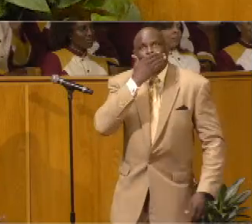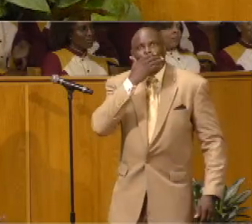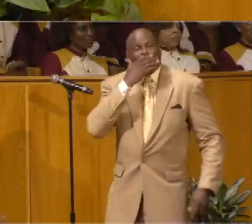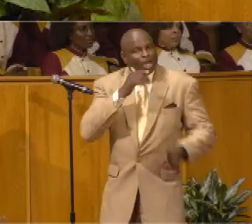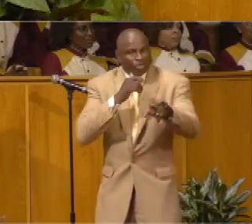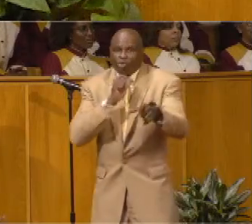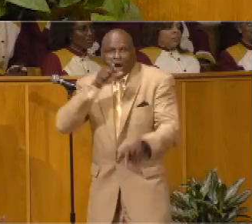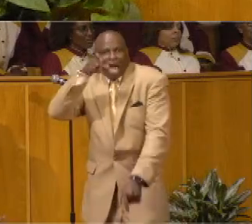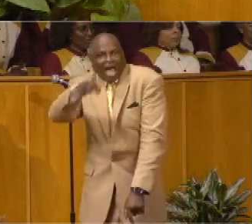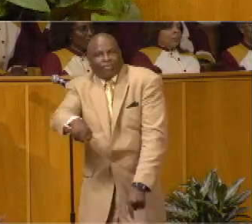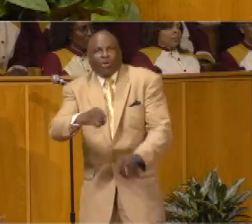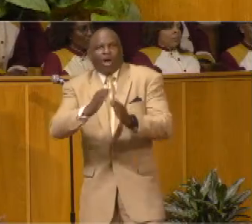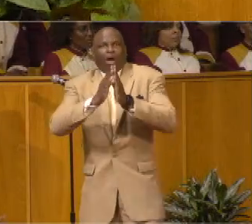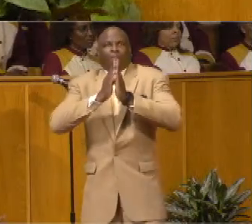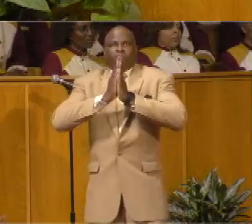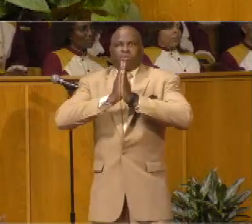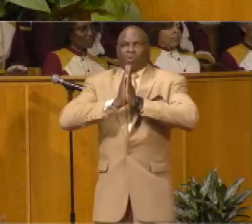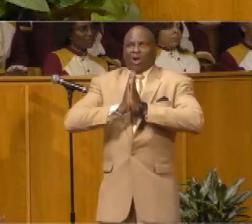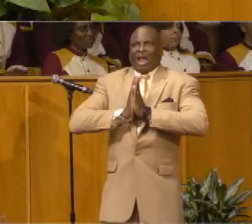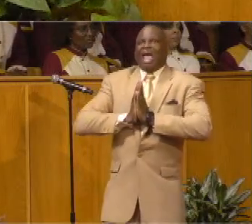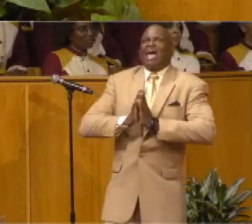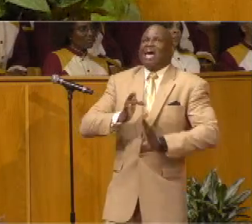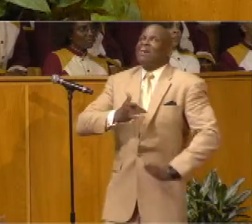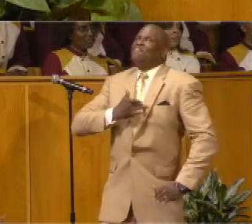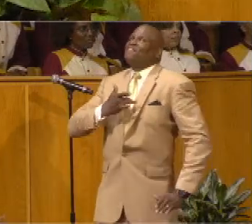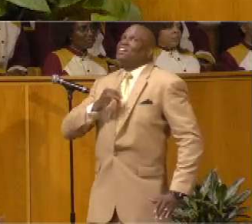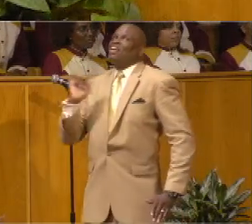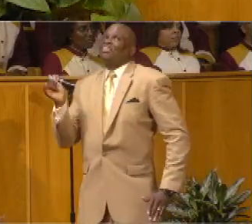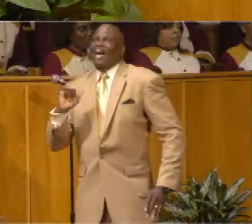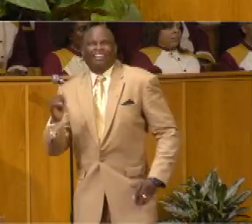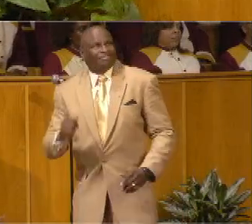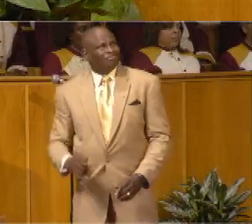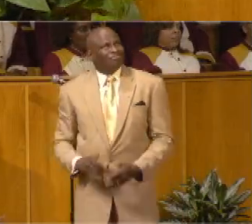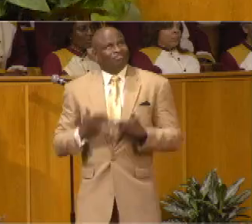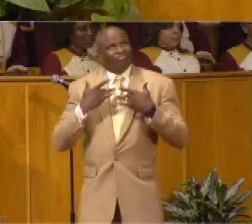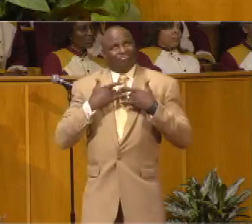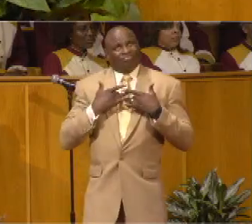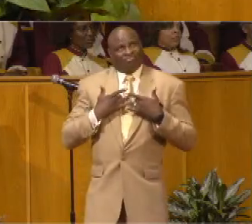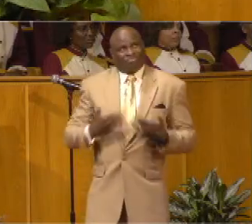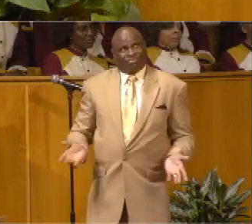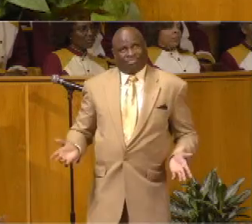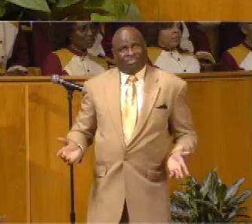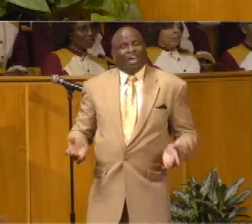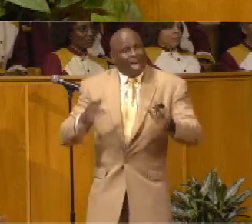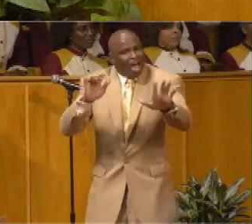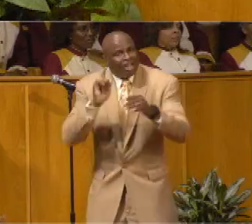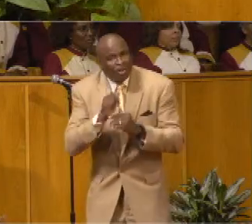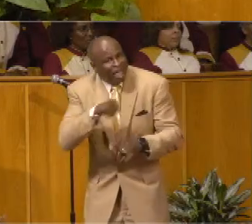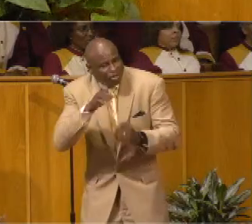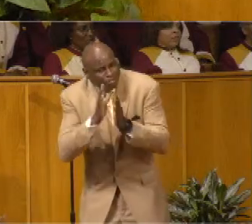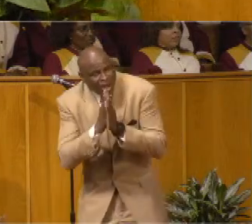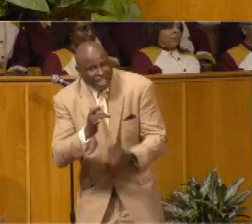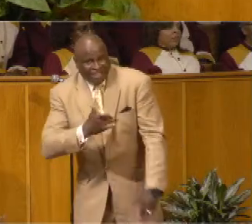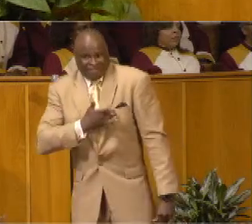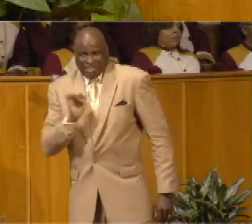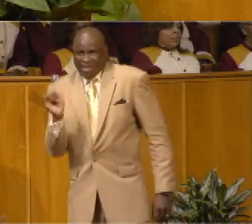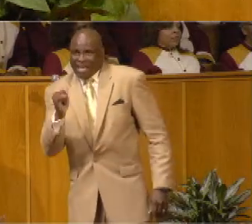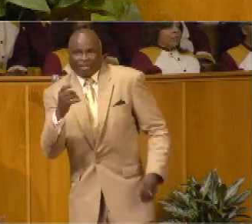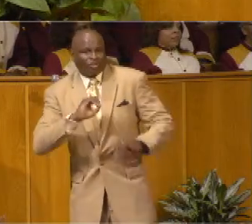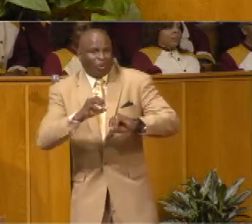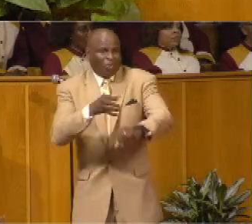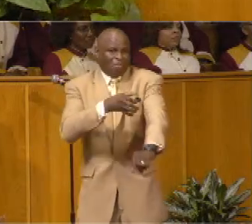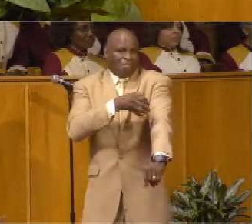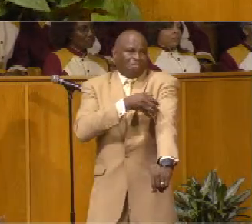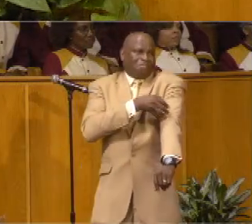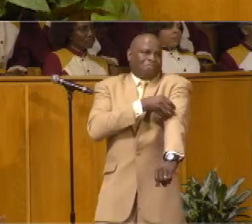That you don't have to pray and feel like ain't nothing happening. You don't have to pray and feel like there's no